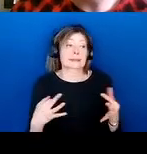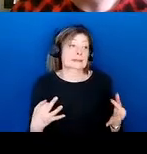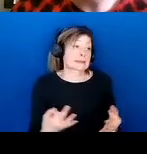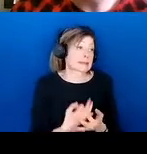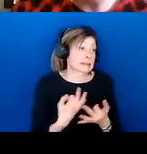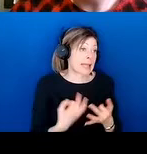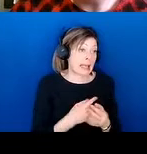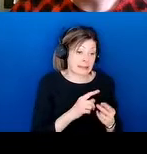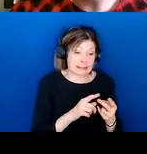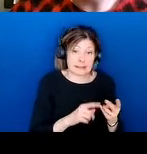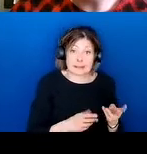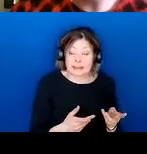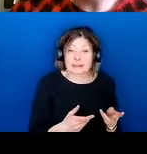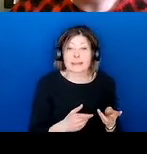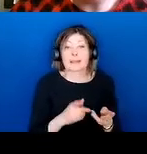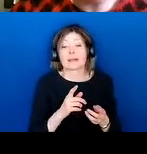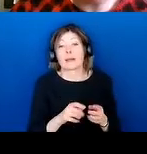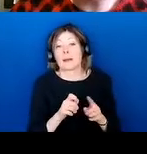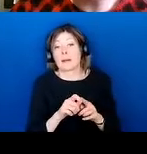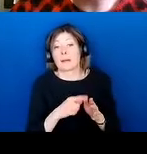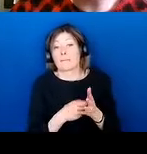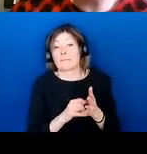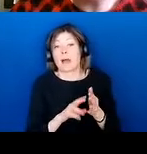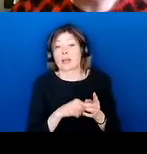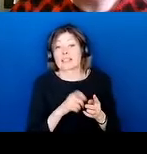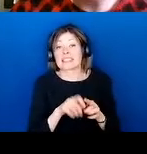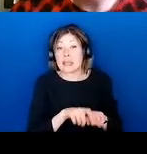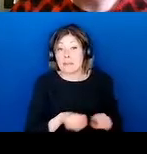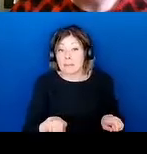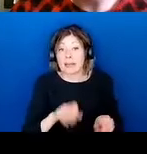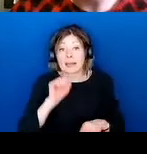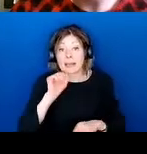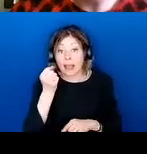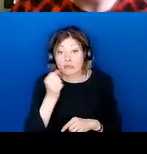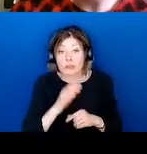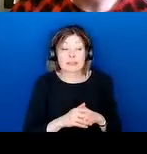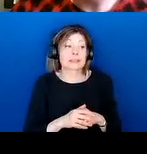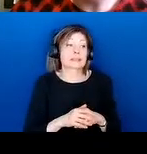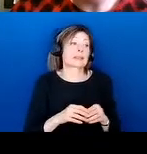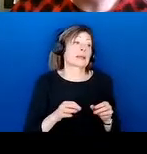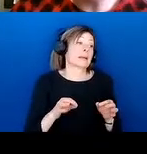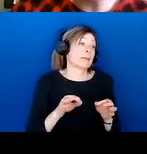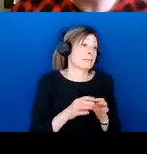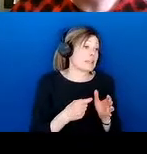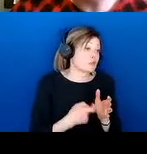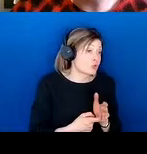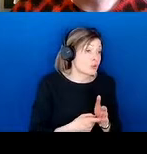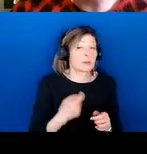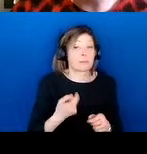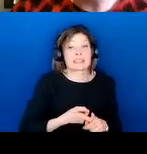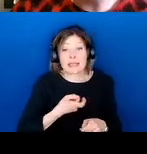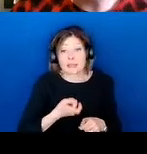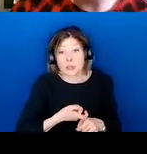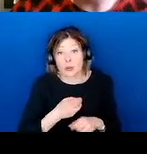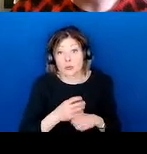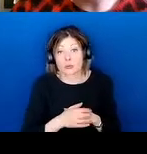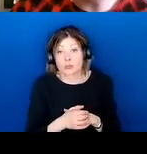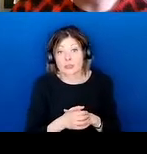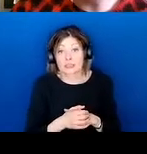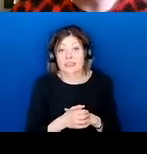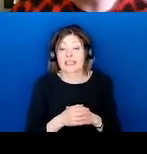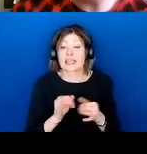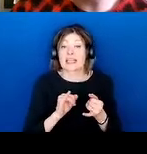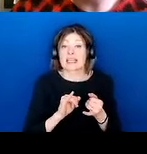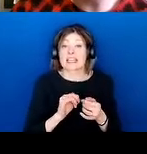vegetables, parsnips, carrots, beetroot, potatoes,